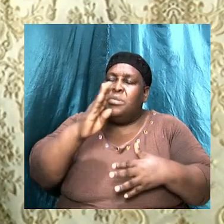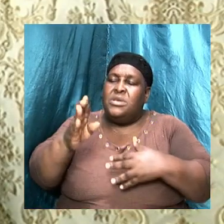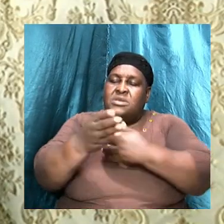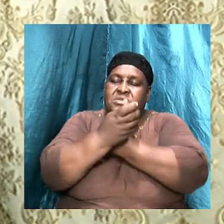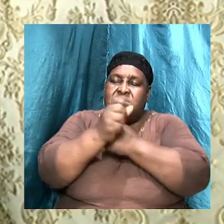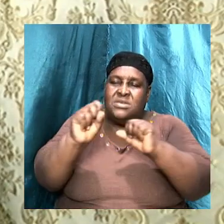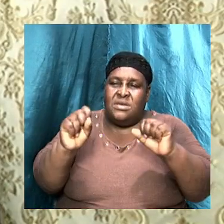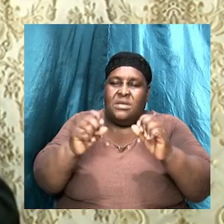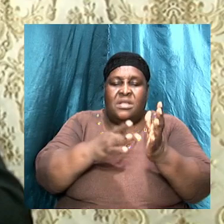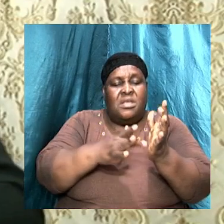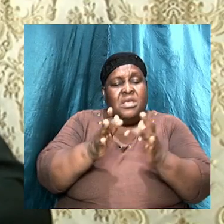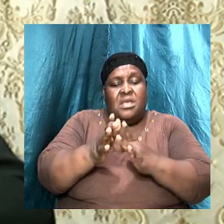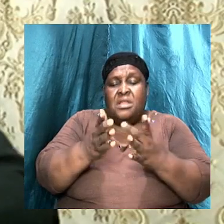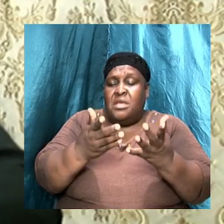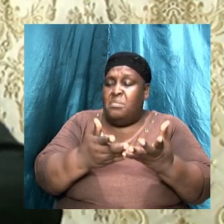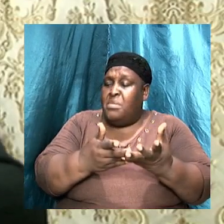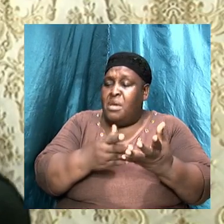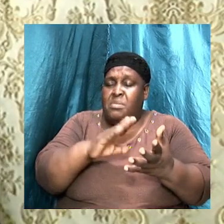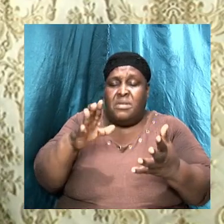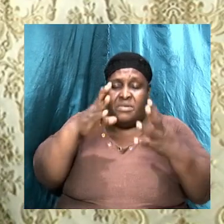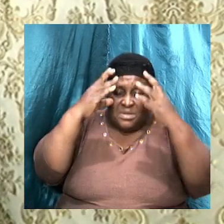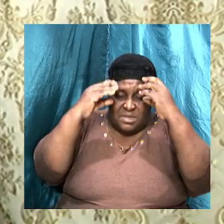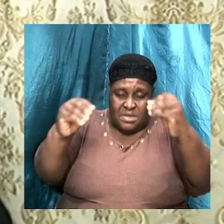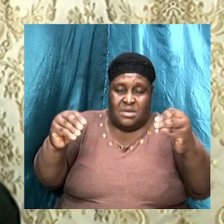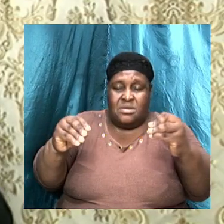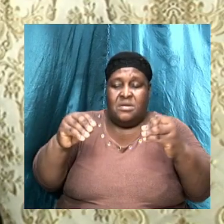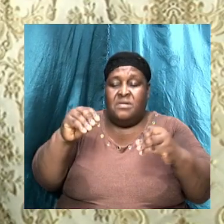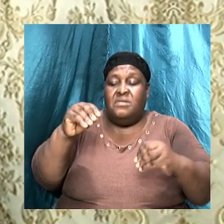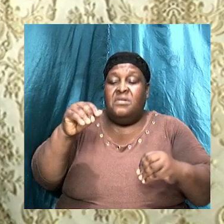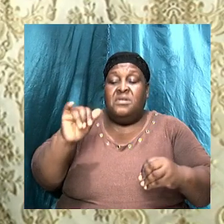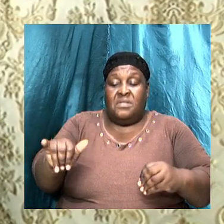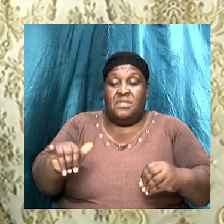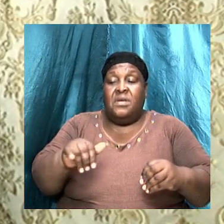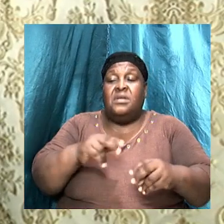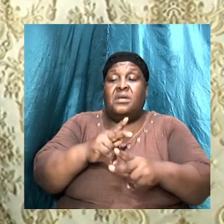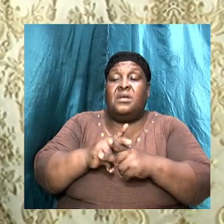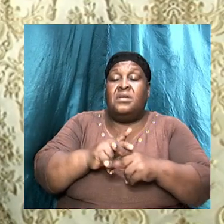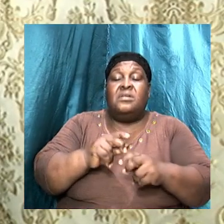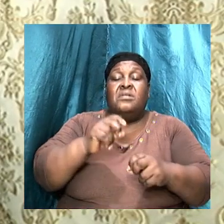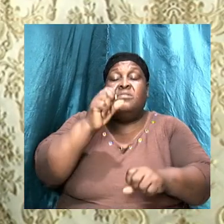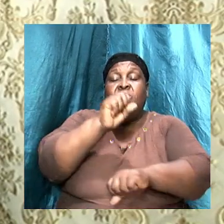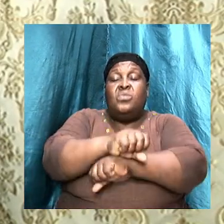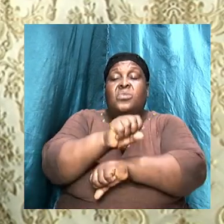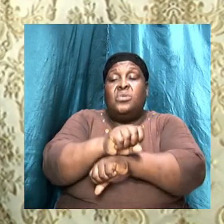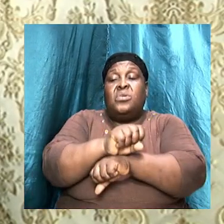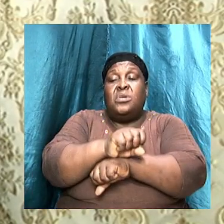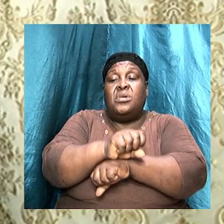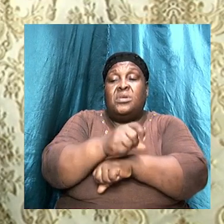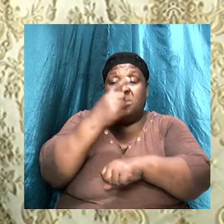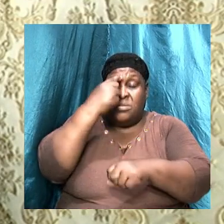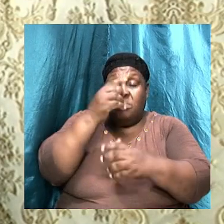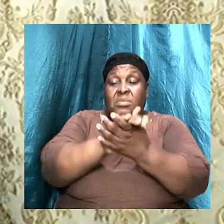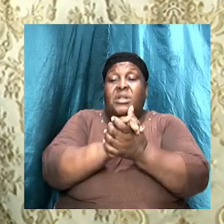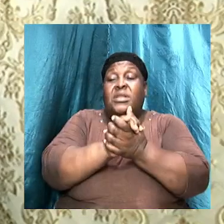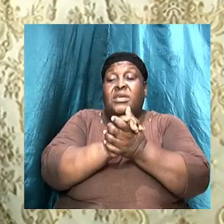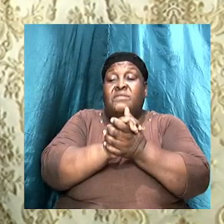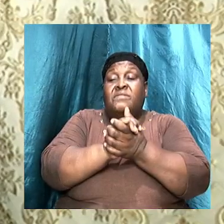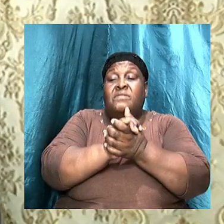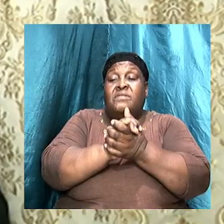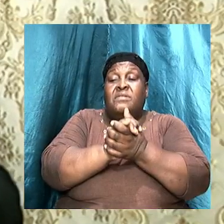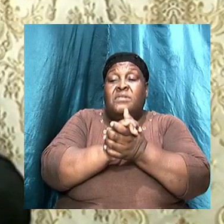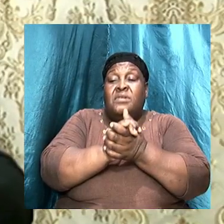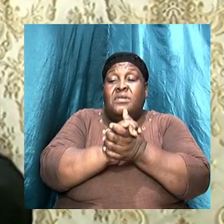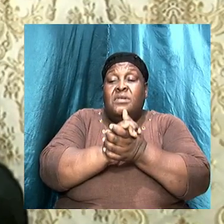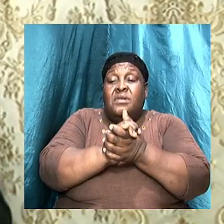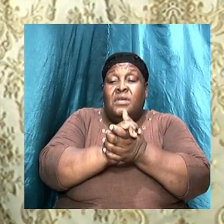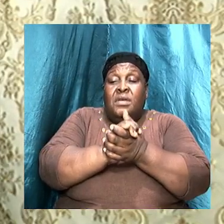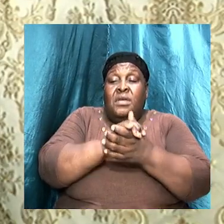But the Bible did not teach us about that kind of work. But the Bible said the work that we must do now is to believe and then to